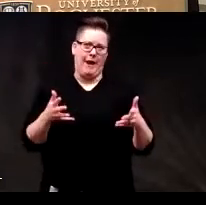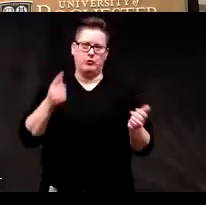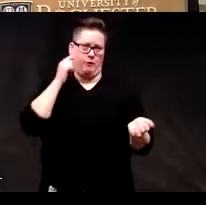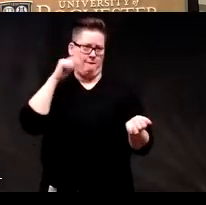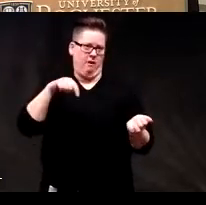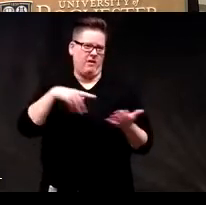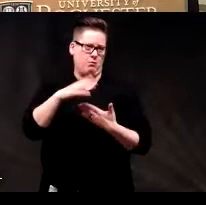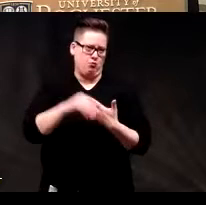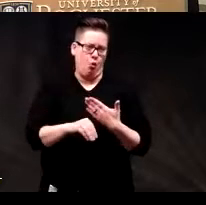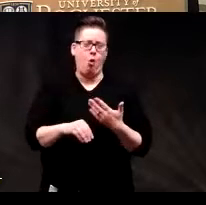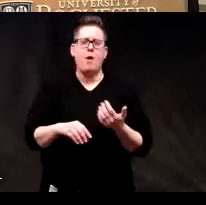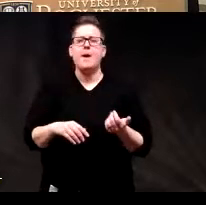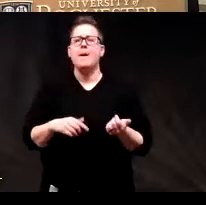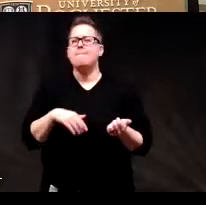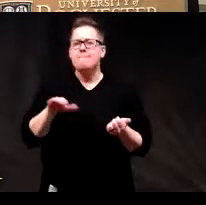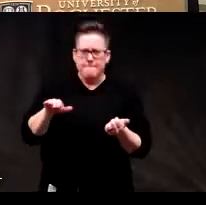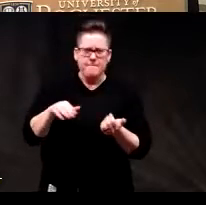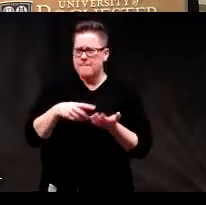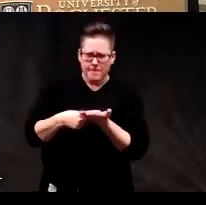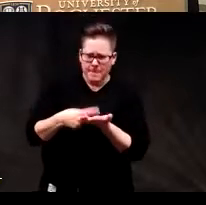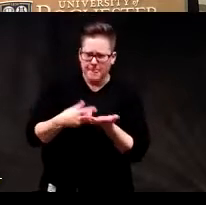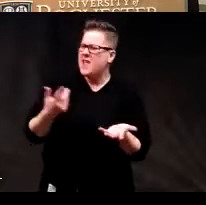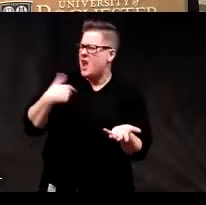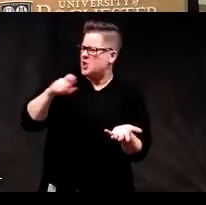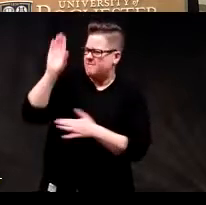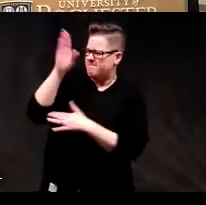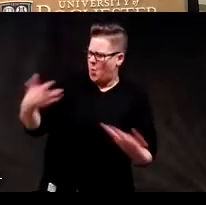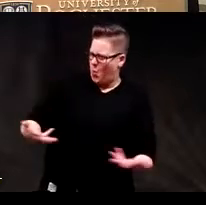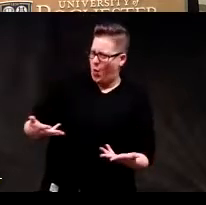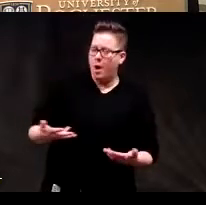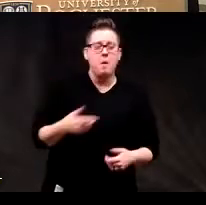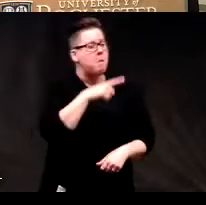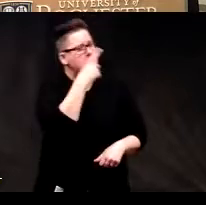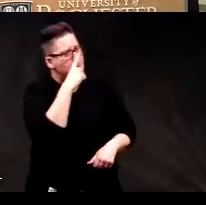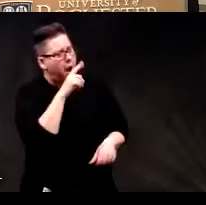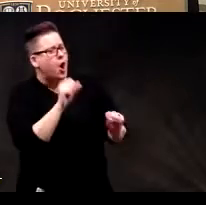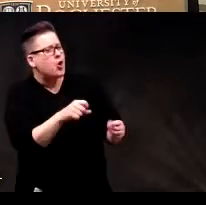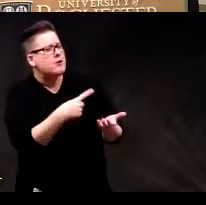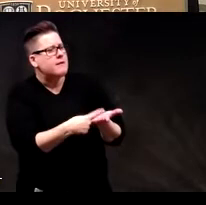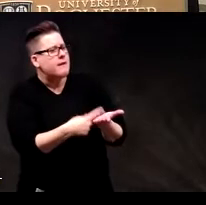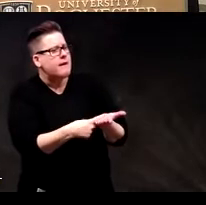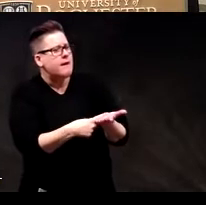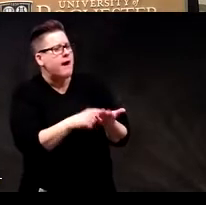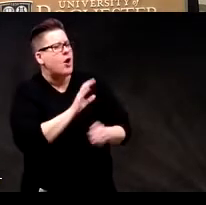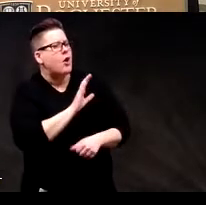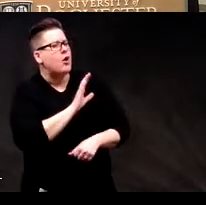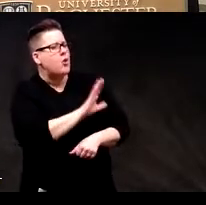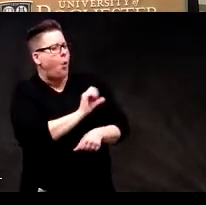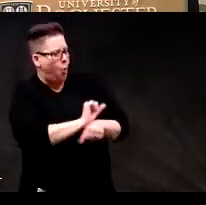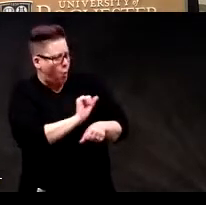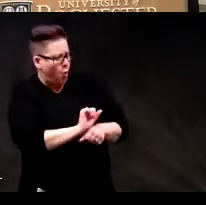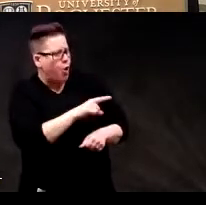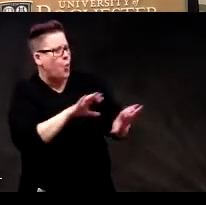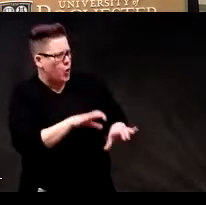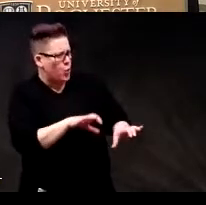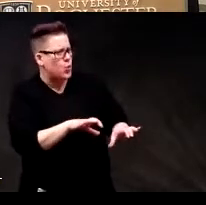this program, one of the things that she wanted me to talk to is how does the work that I